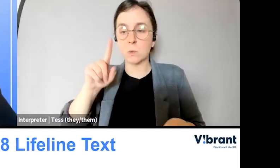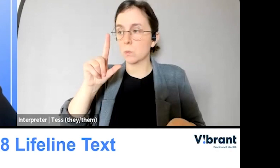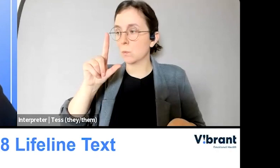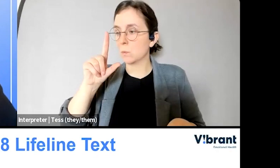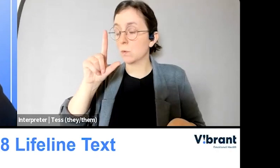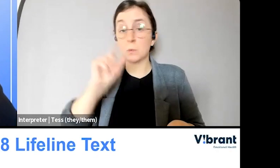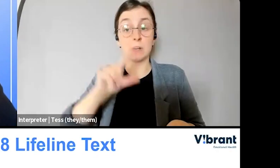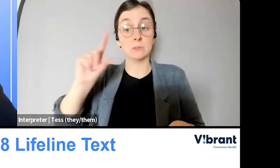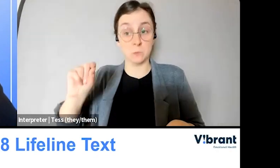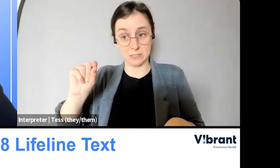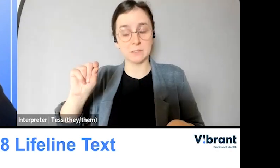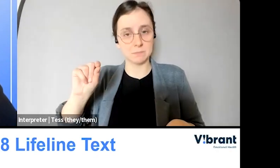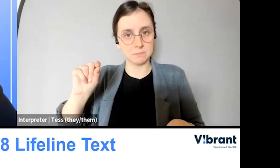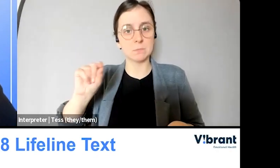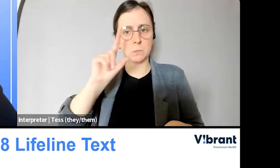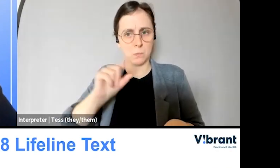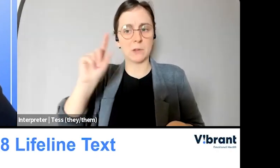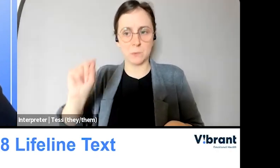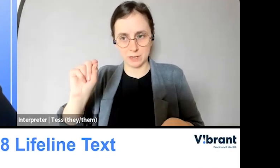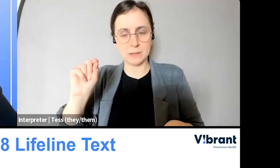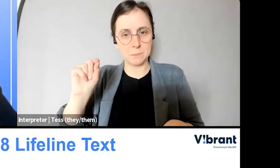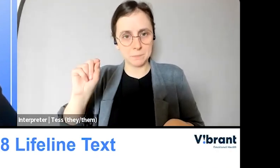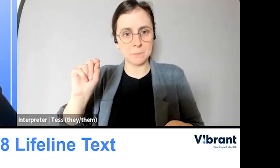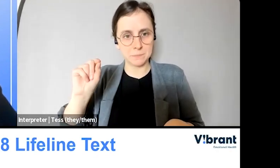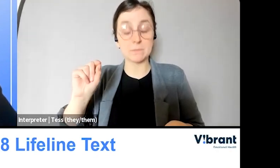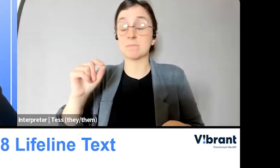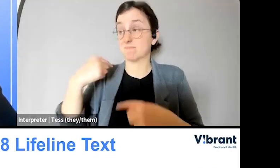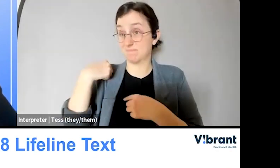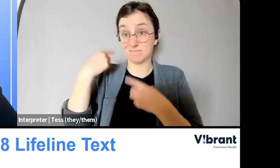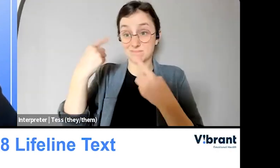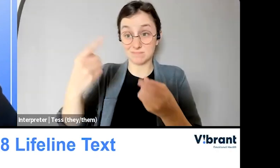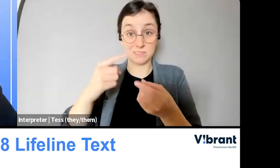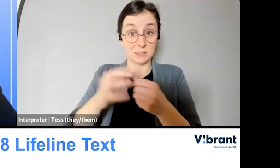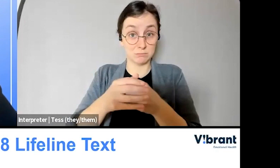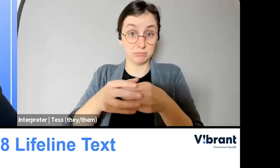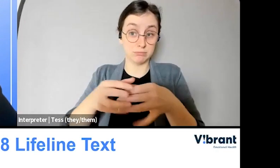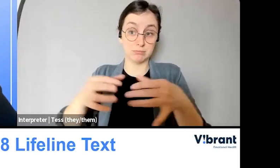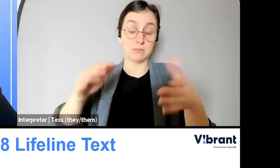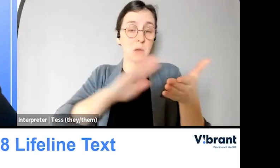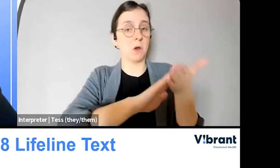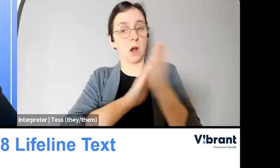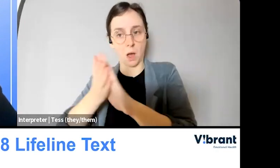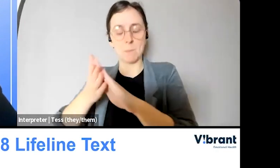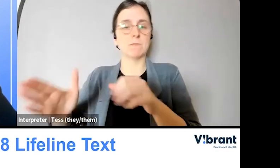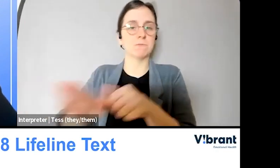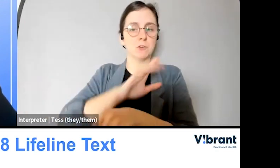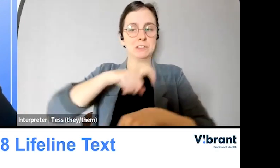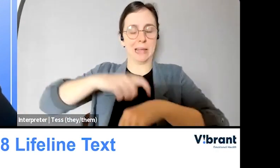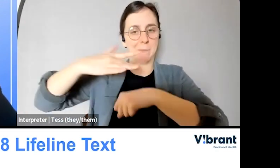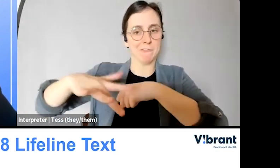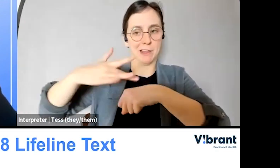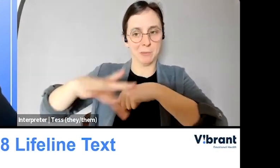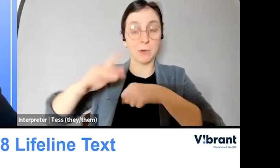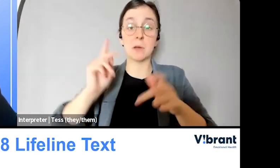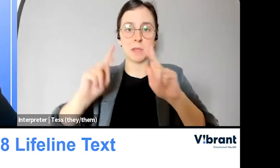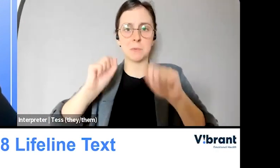2020, I'm sorry, and then has since grown to be a full-time option for folks to reach.